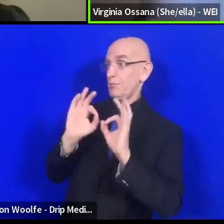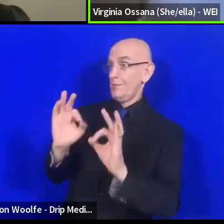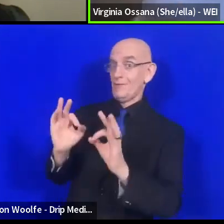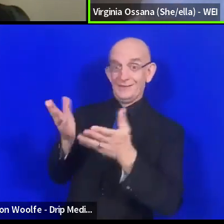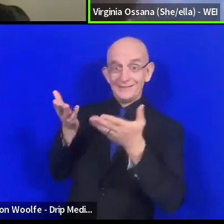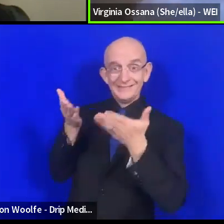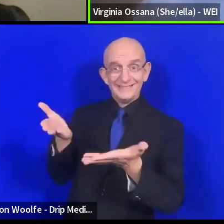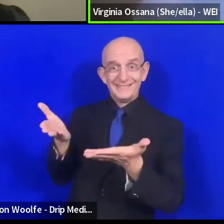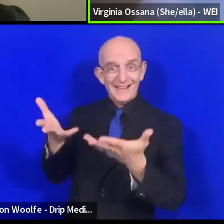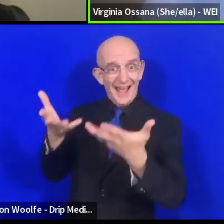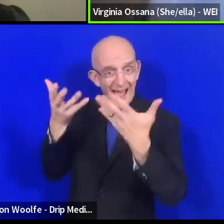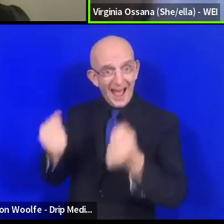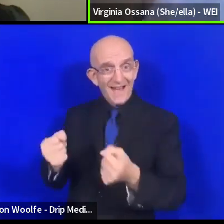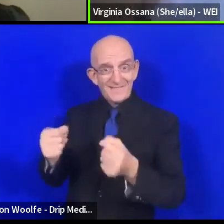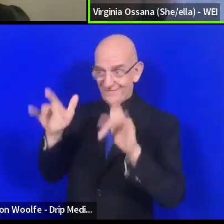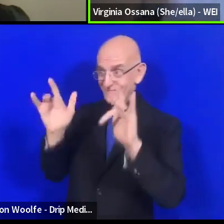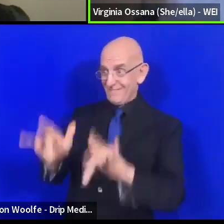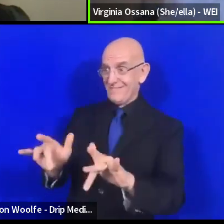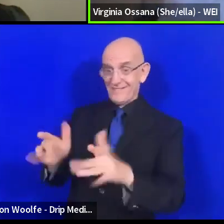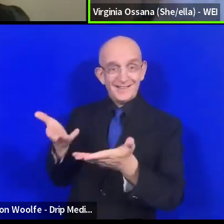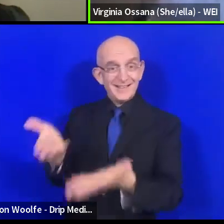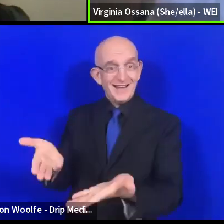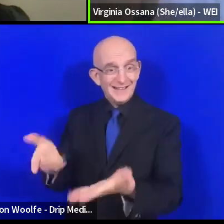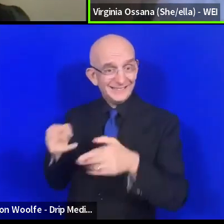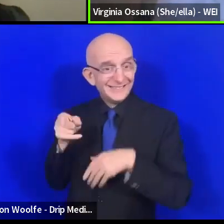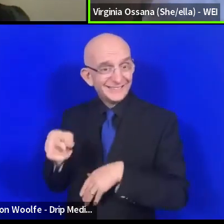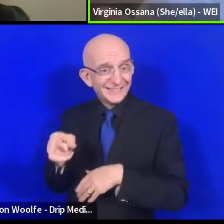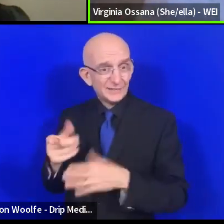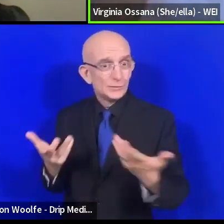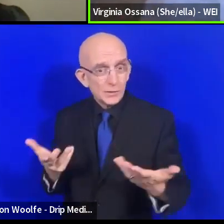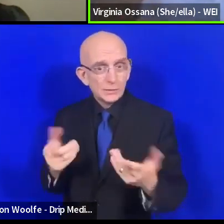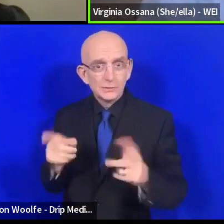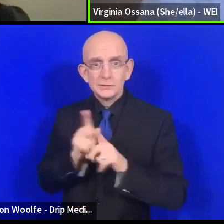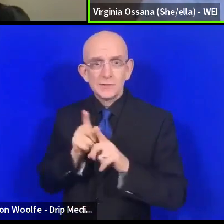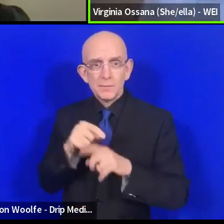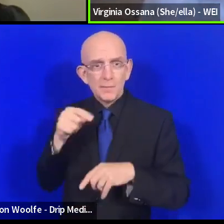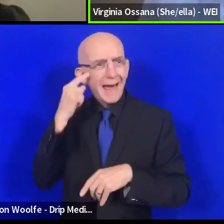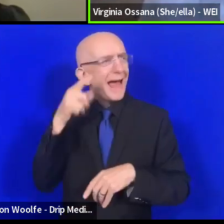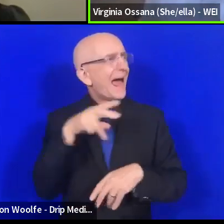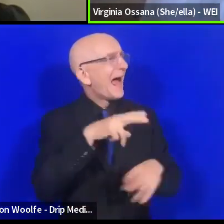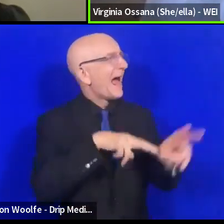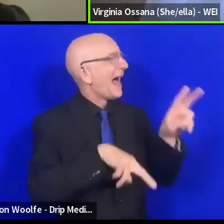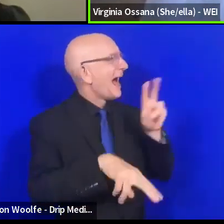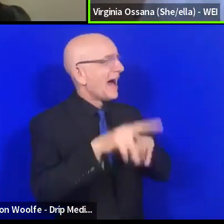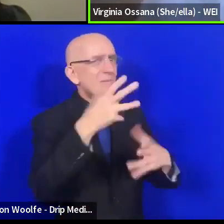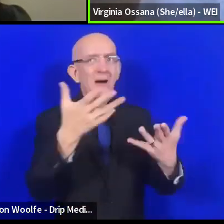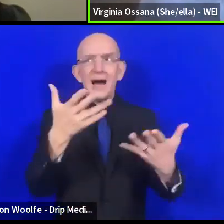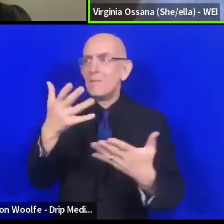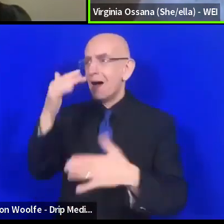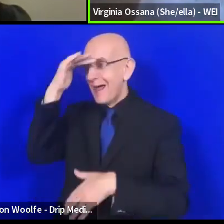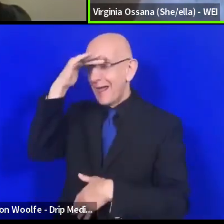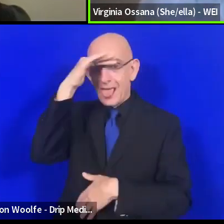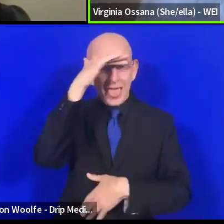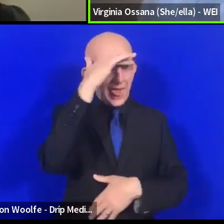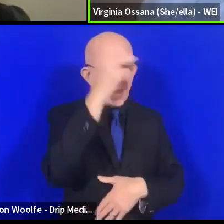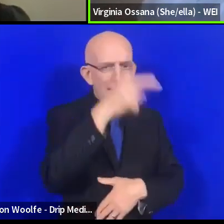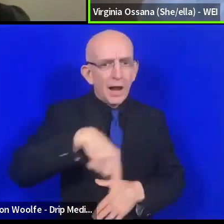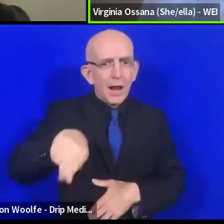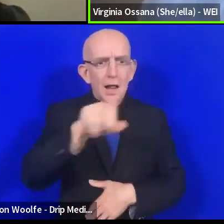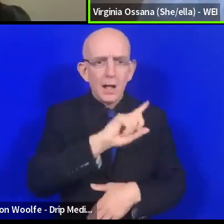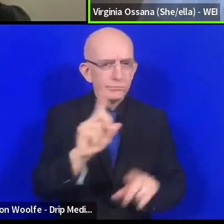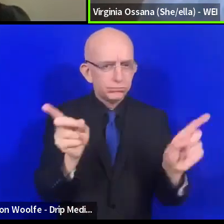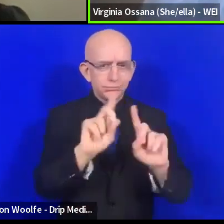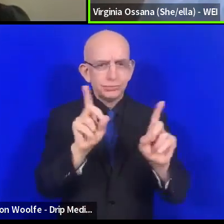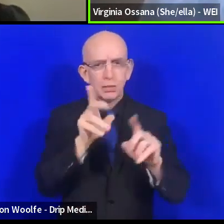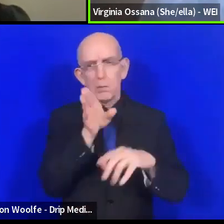to walk miles and like go into like a hidden corner of the convention center to get what you needed. So I